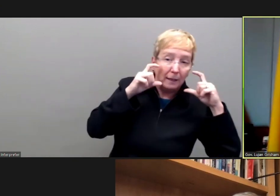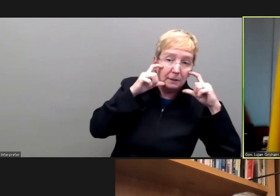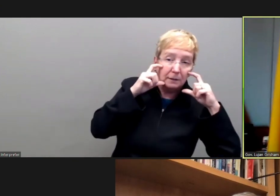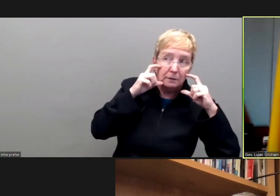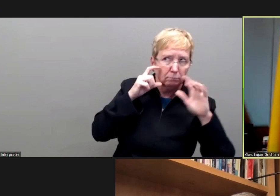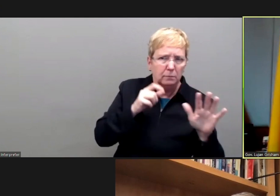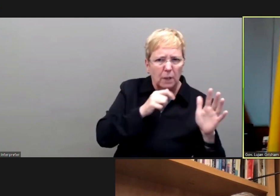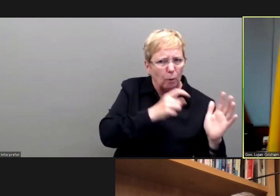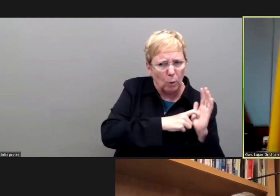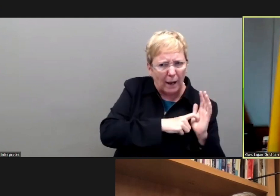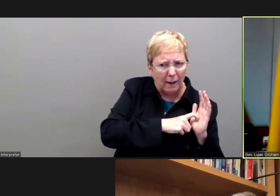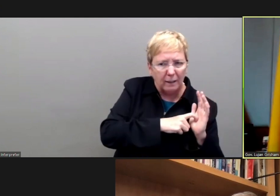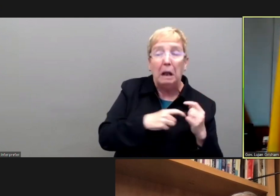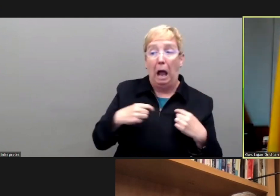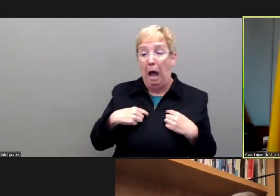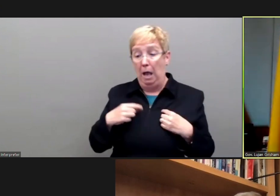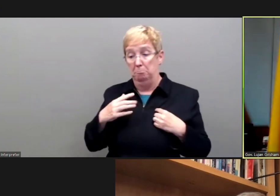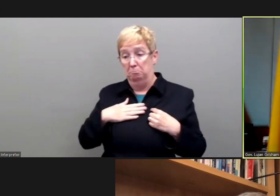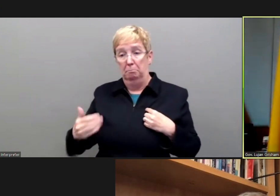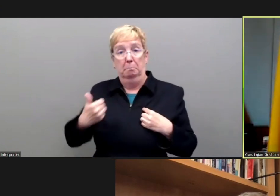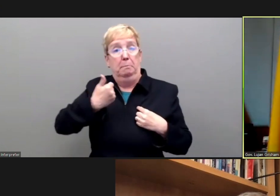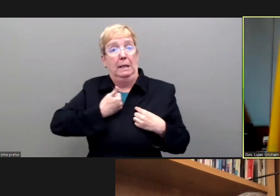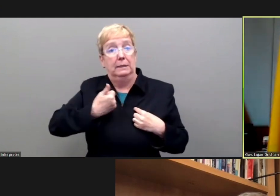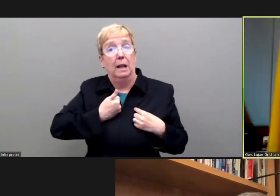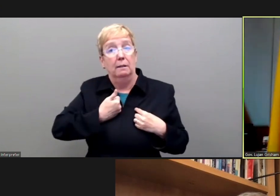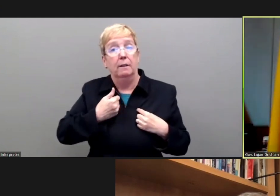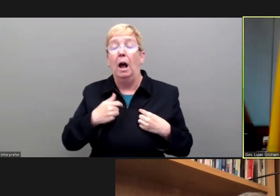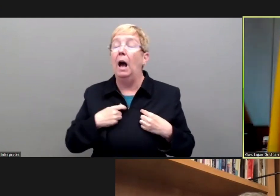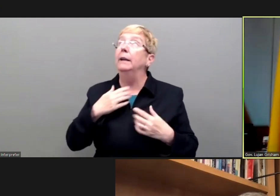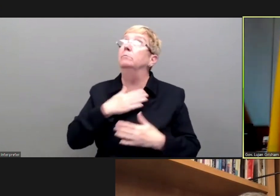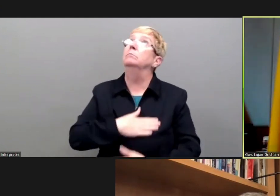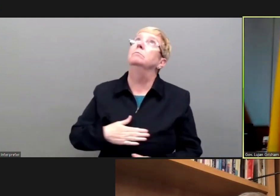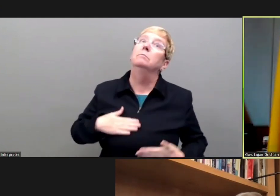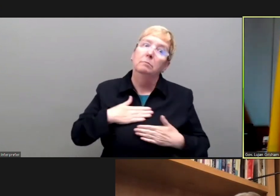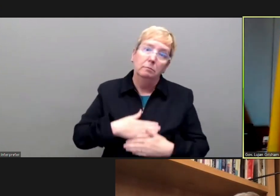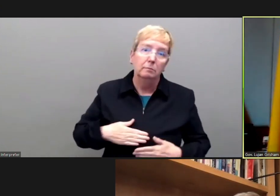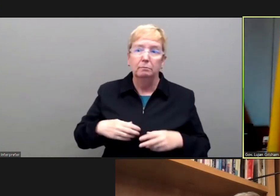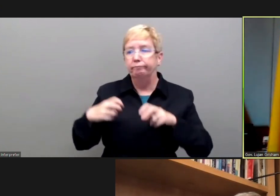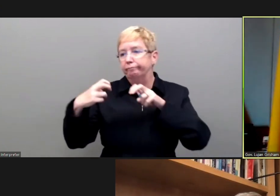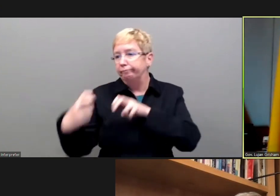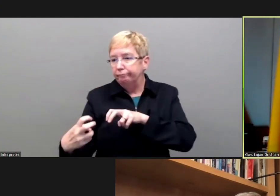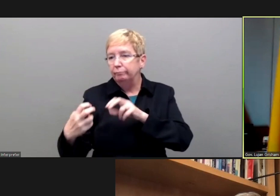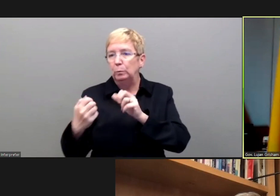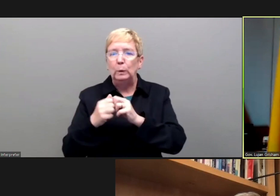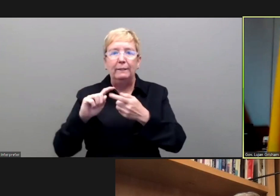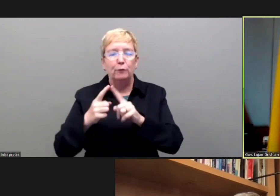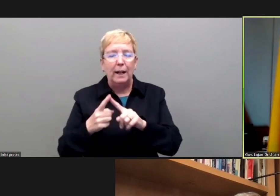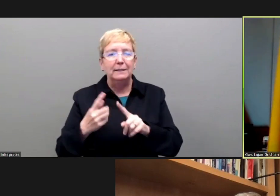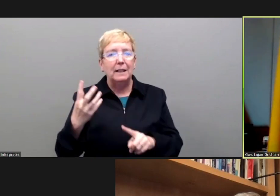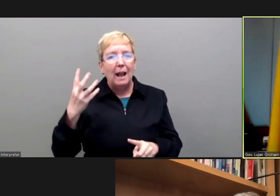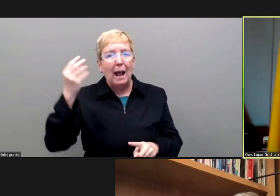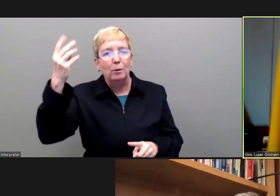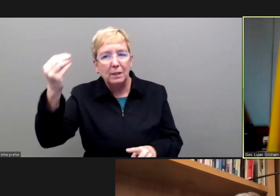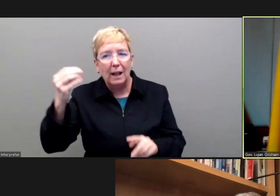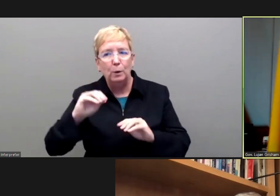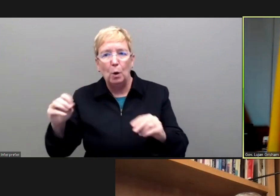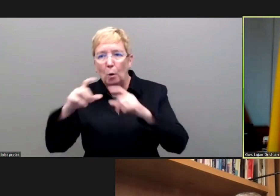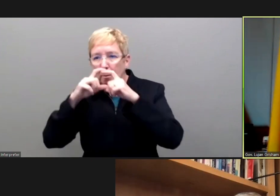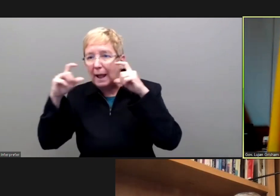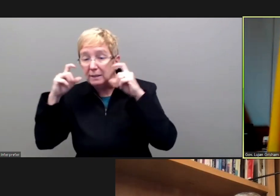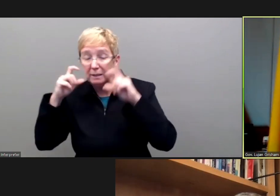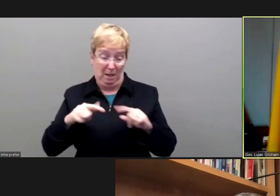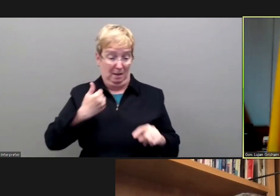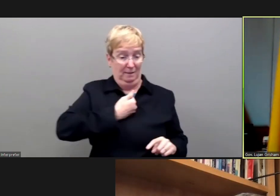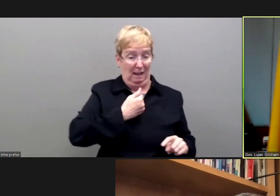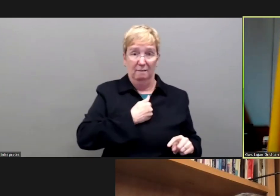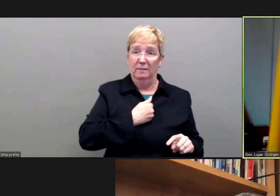but I really enjoyed that. But I always wore them indoors. I never stopped. I know many